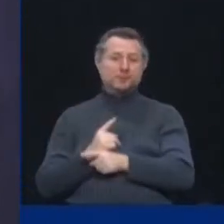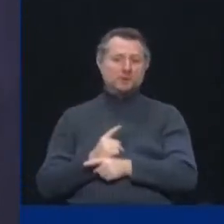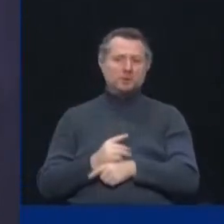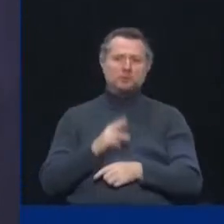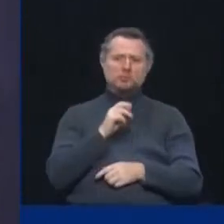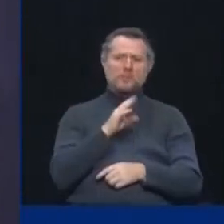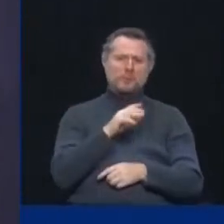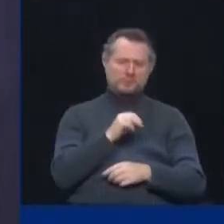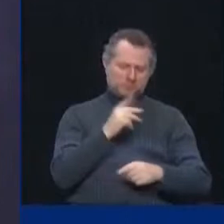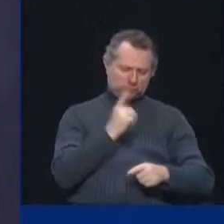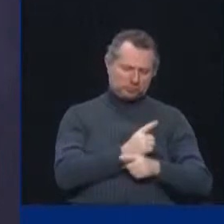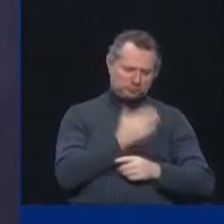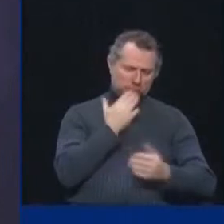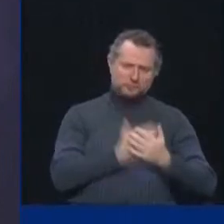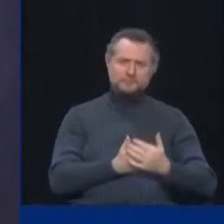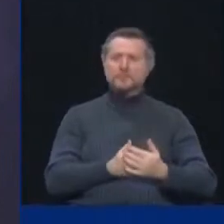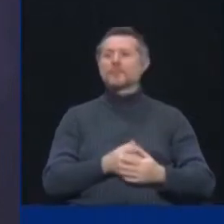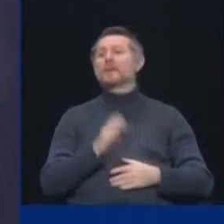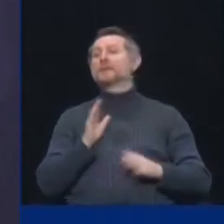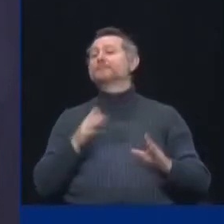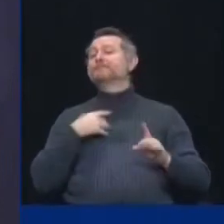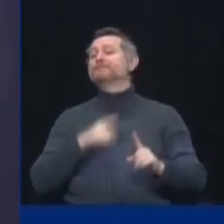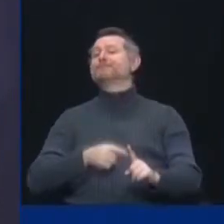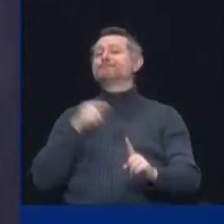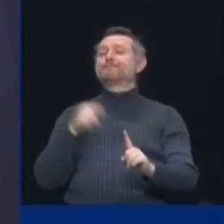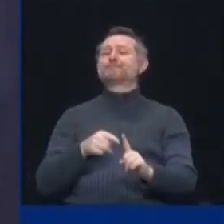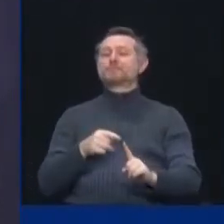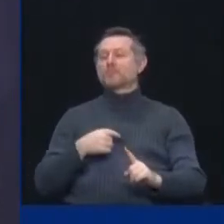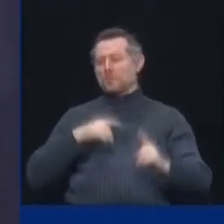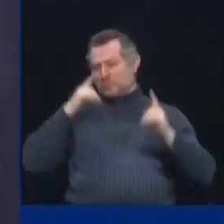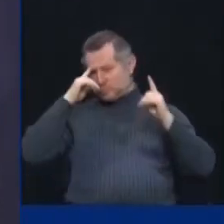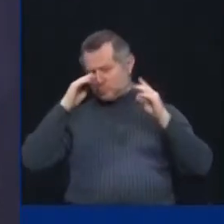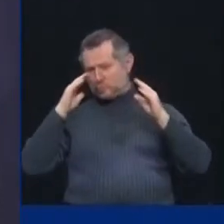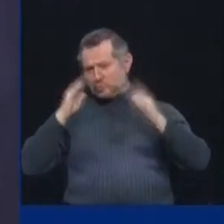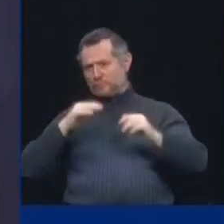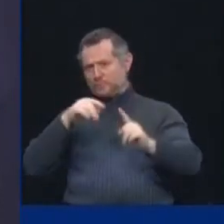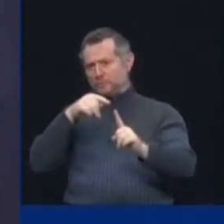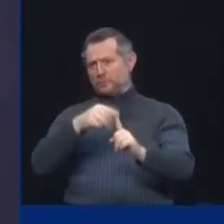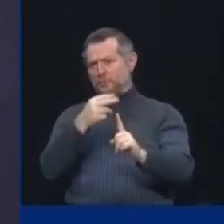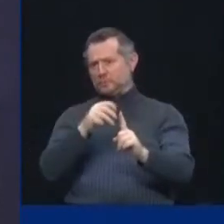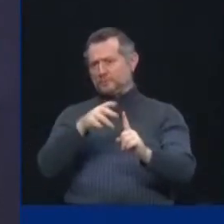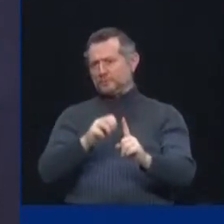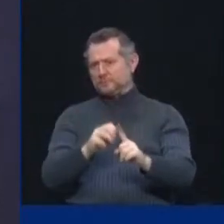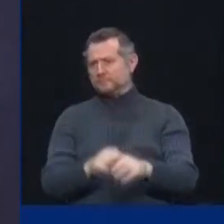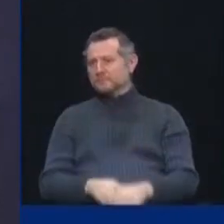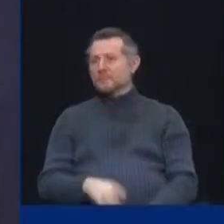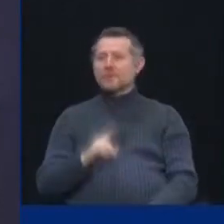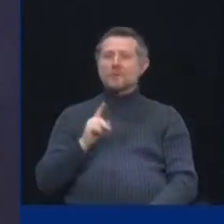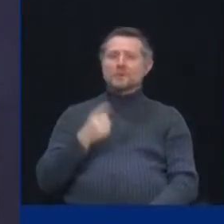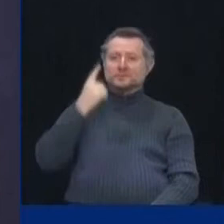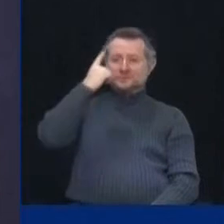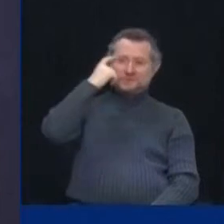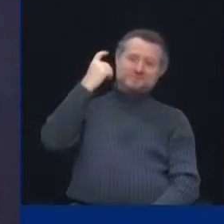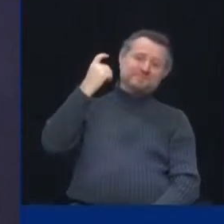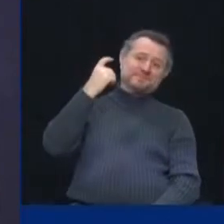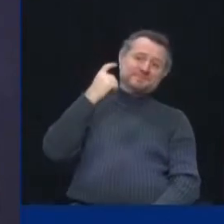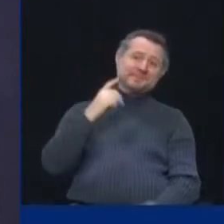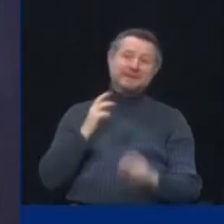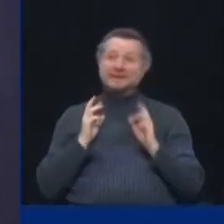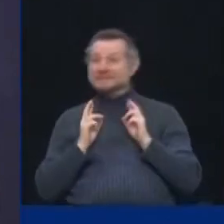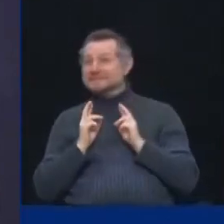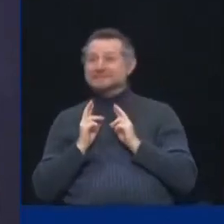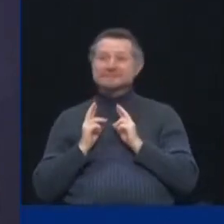is about hope. But this is not just an aspirational hope. This is a concrete